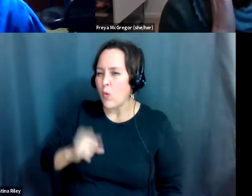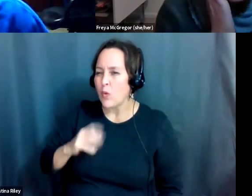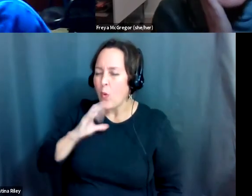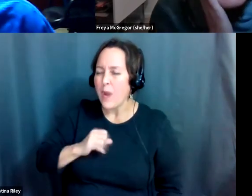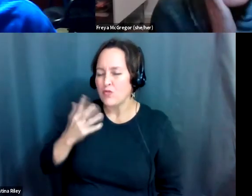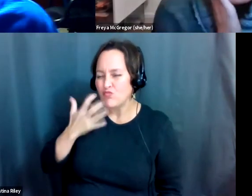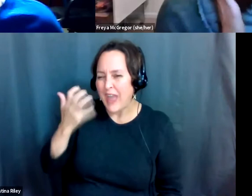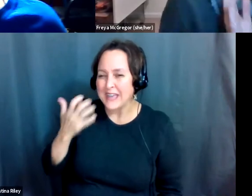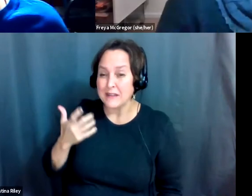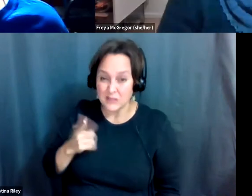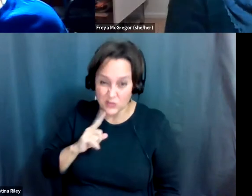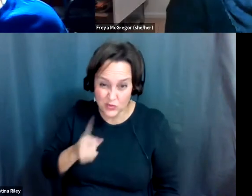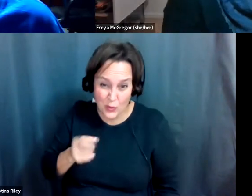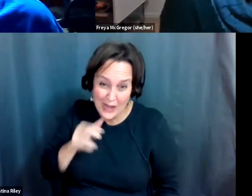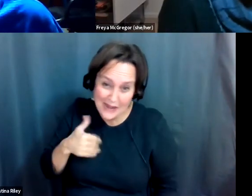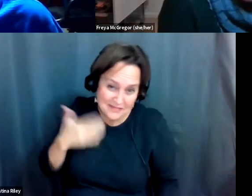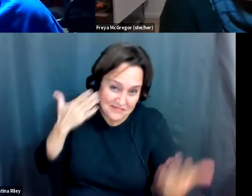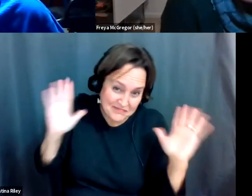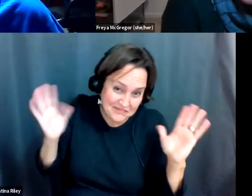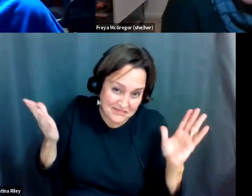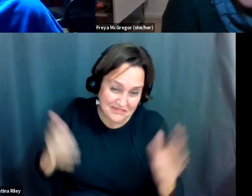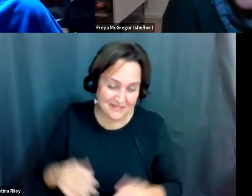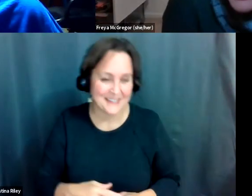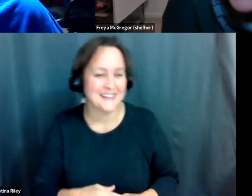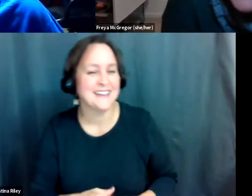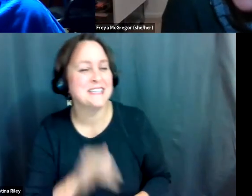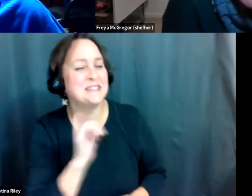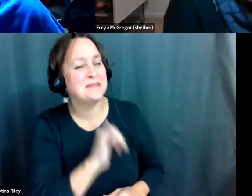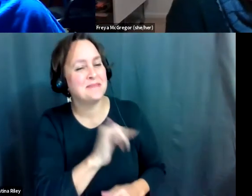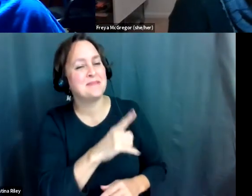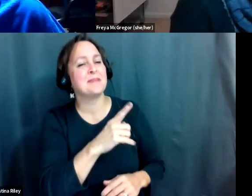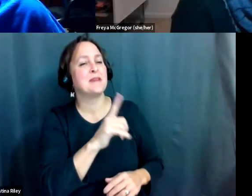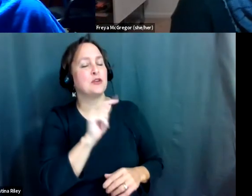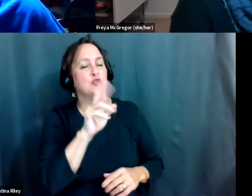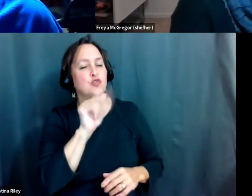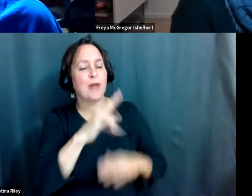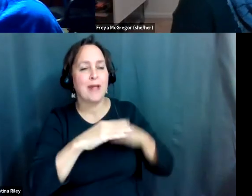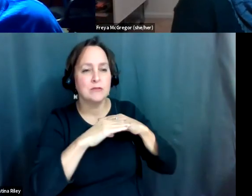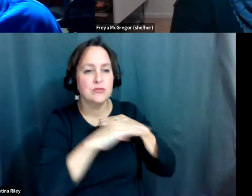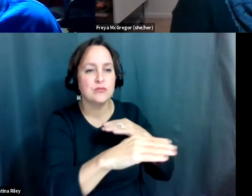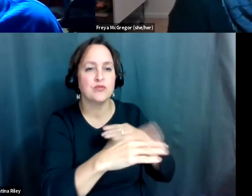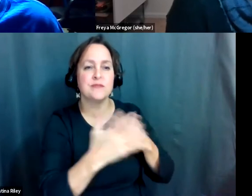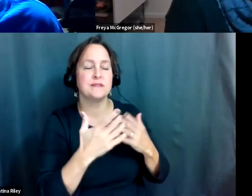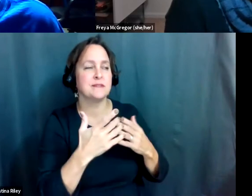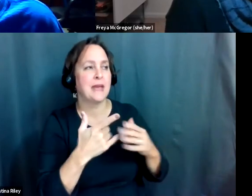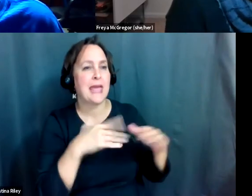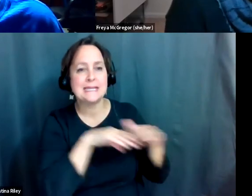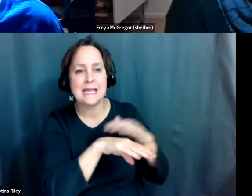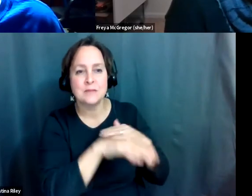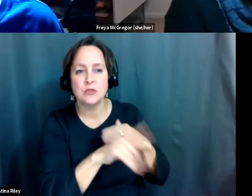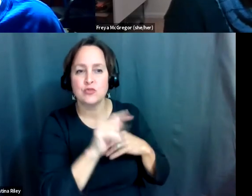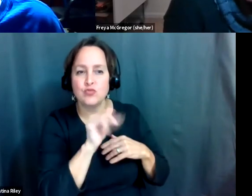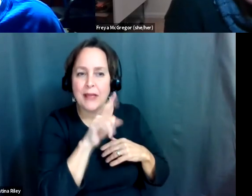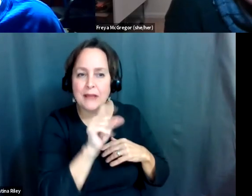not. So, so that speaking of trail surfaces and accessible, um, outdoor trails, um,